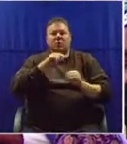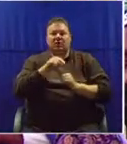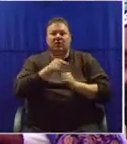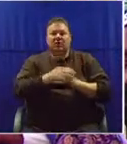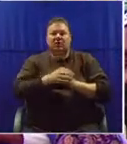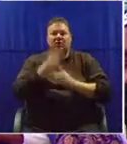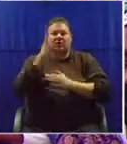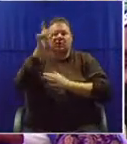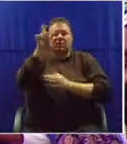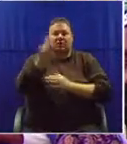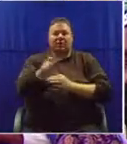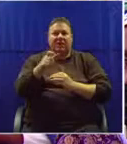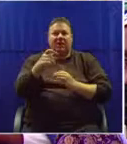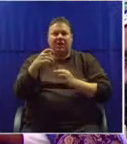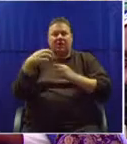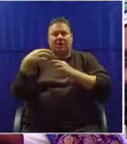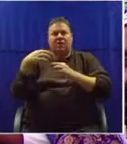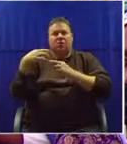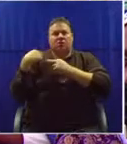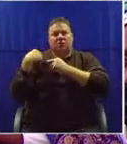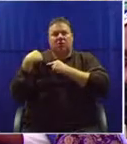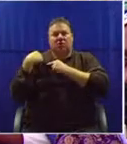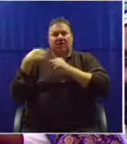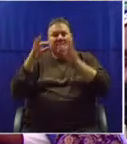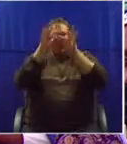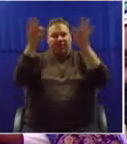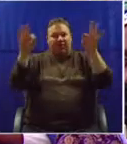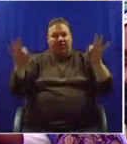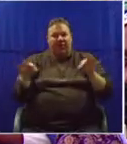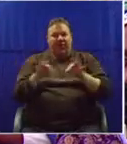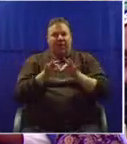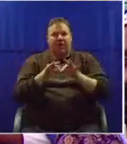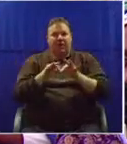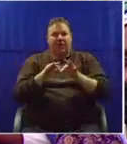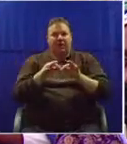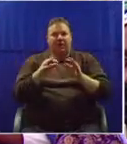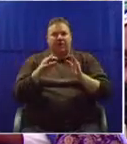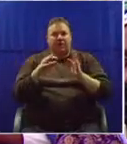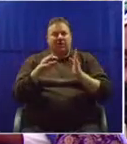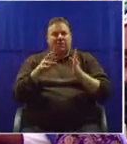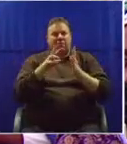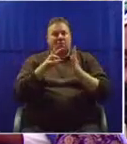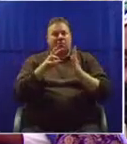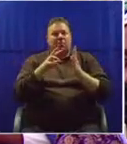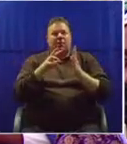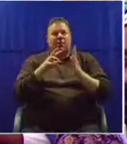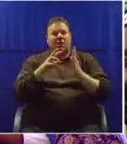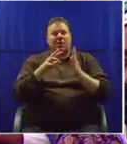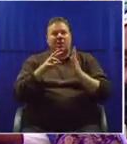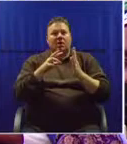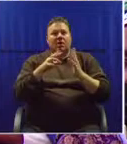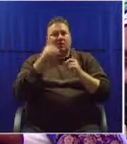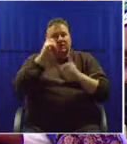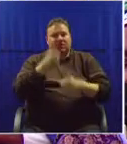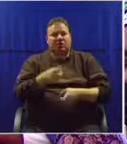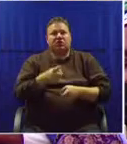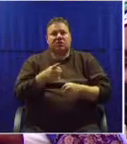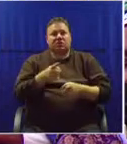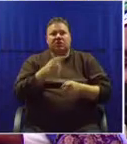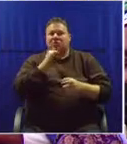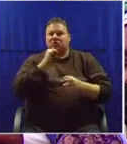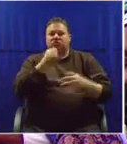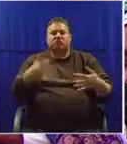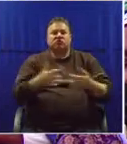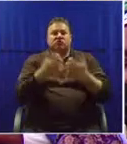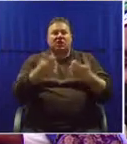the responsibility to frame a ruling cannot be challenged throughout until a sitting of